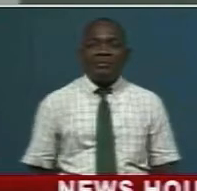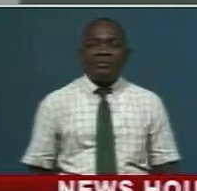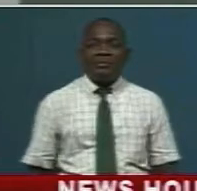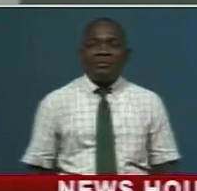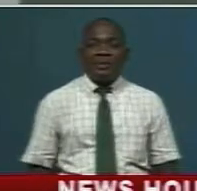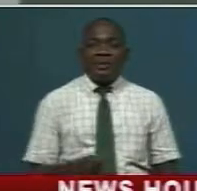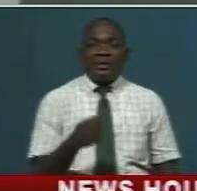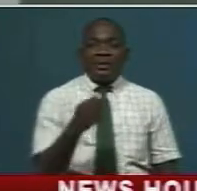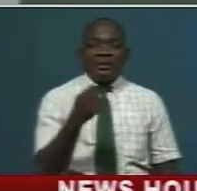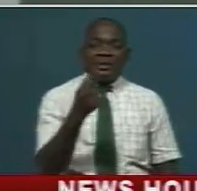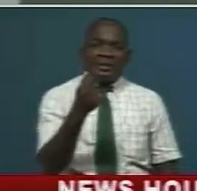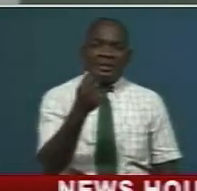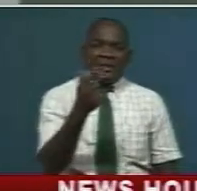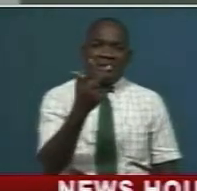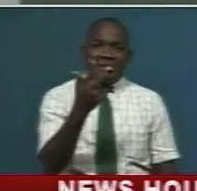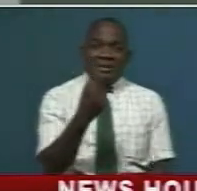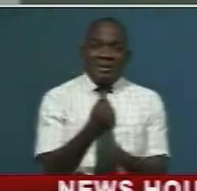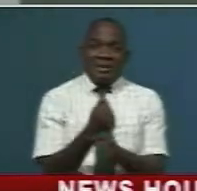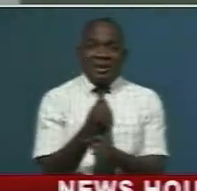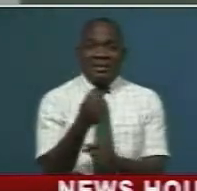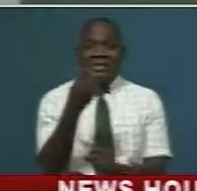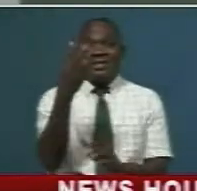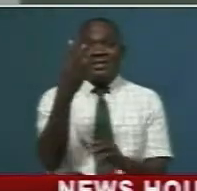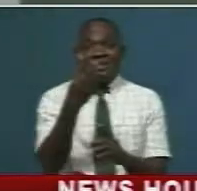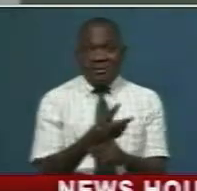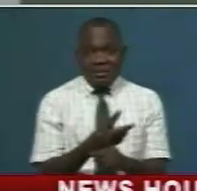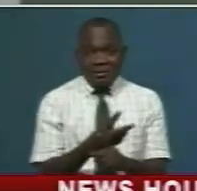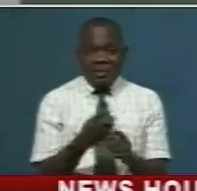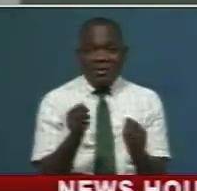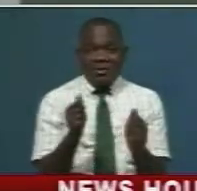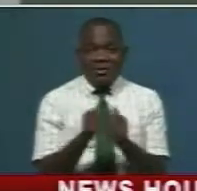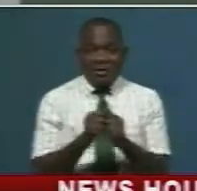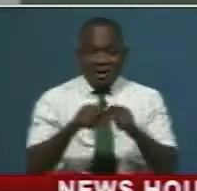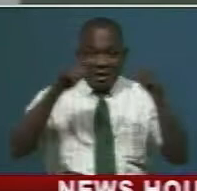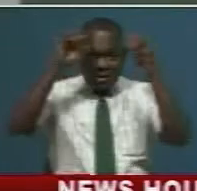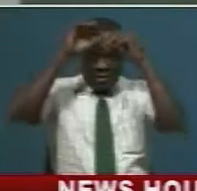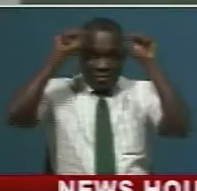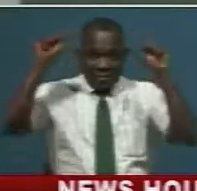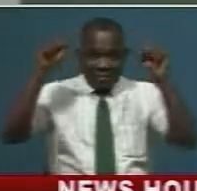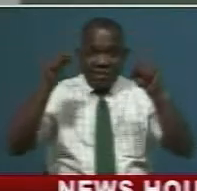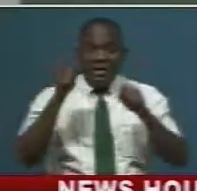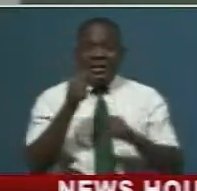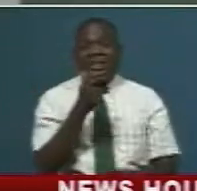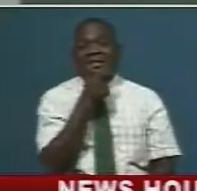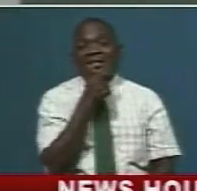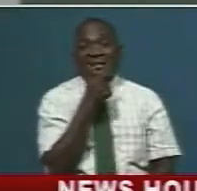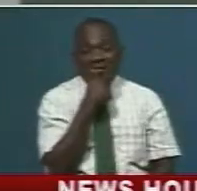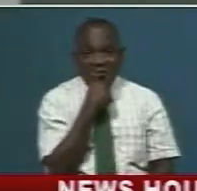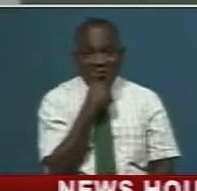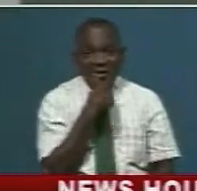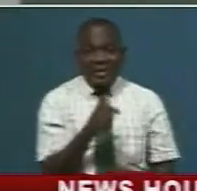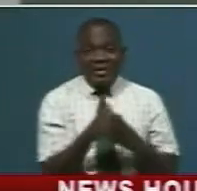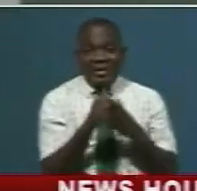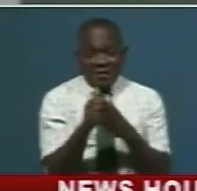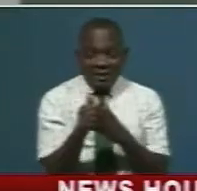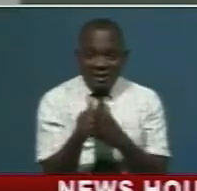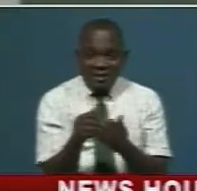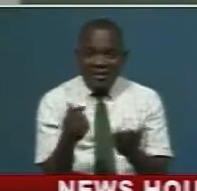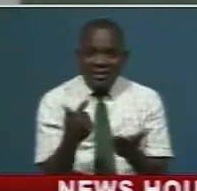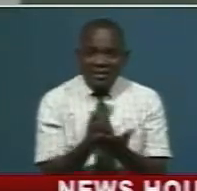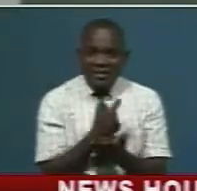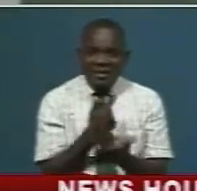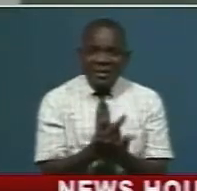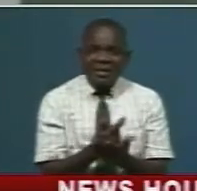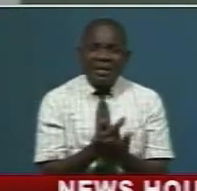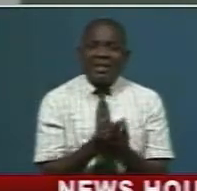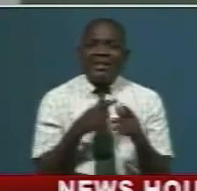and a half years under the leadership of His Excellency President Akufo-Addo, we have restored